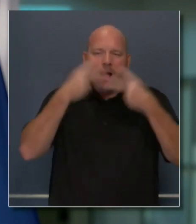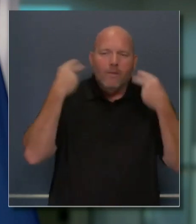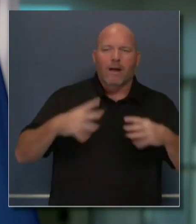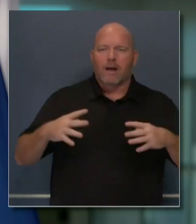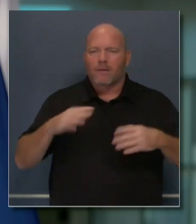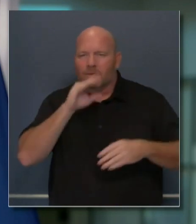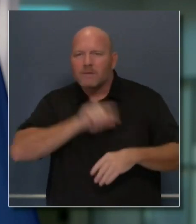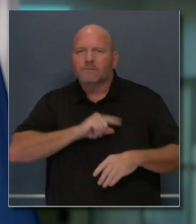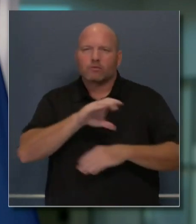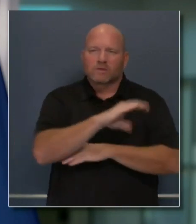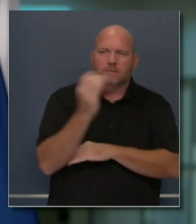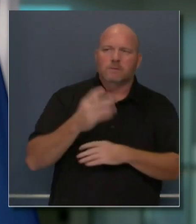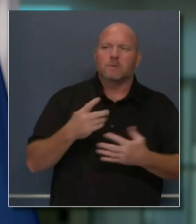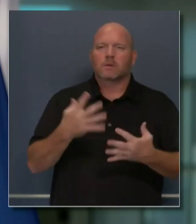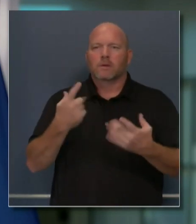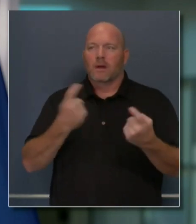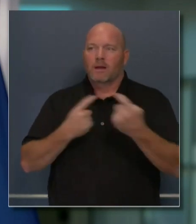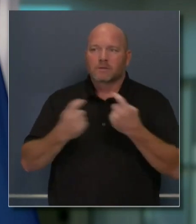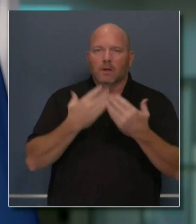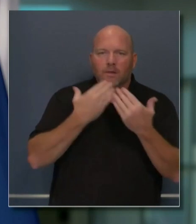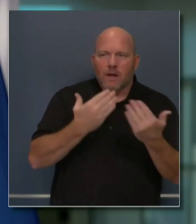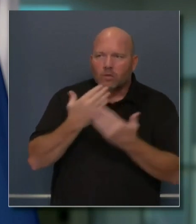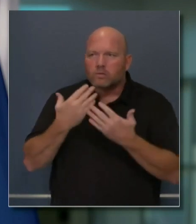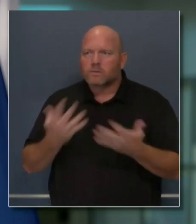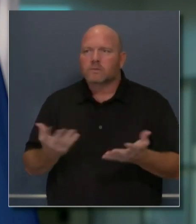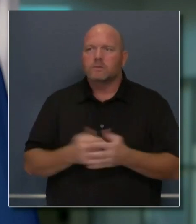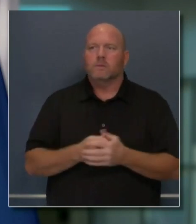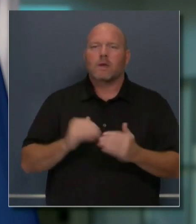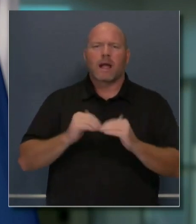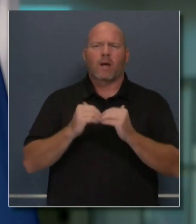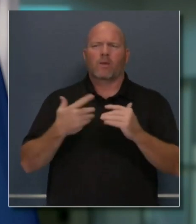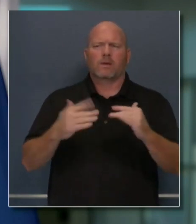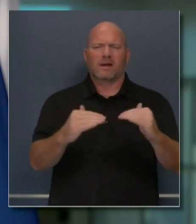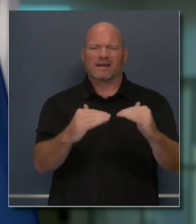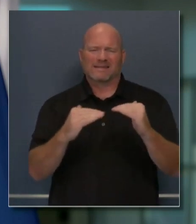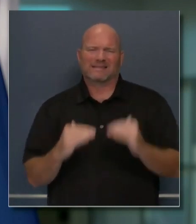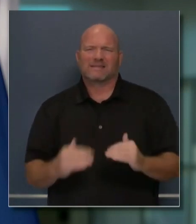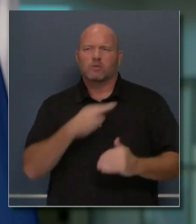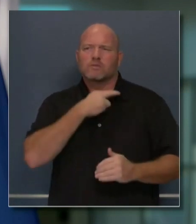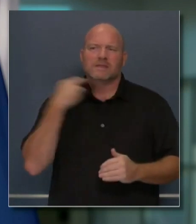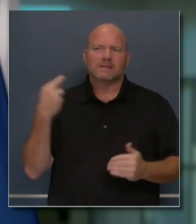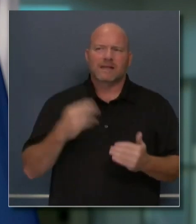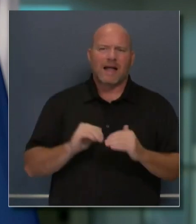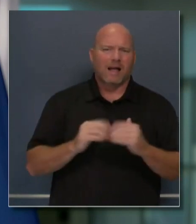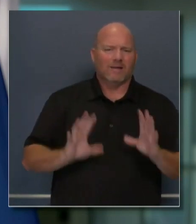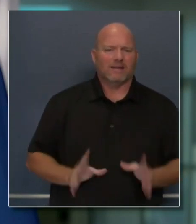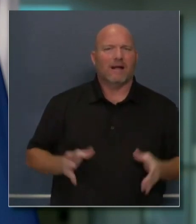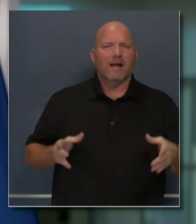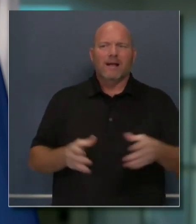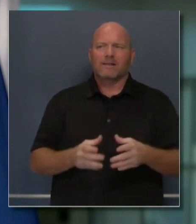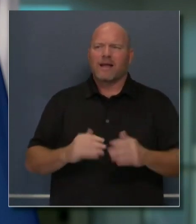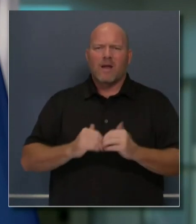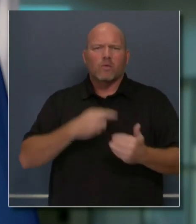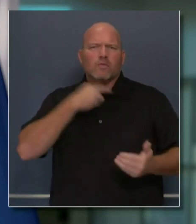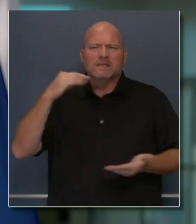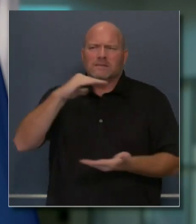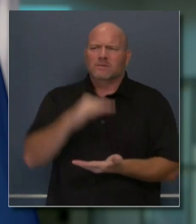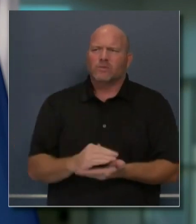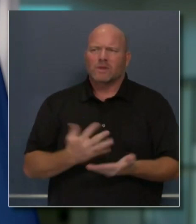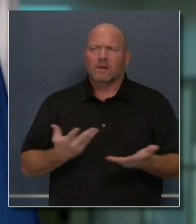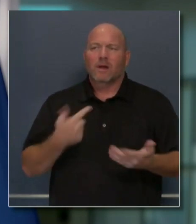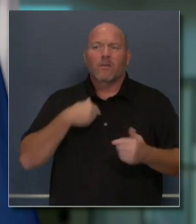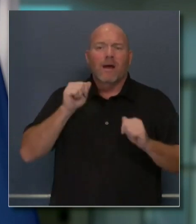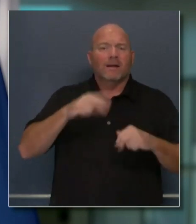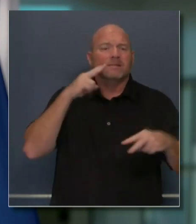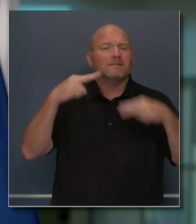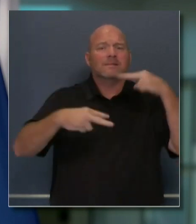asking the question, how do we, in a lower risk way, come together with people maybe that we haven't seen in a long